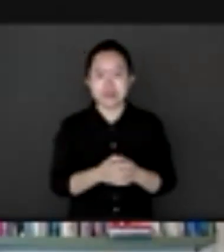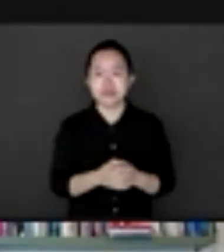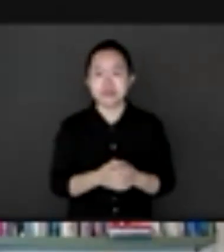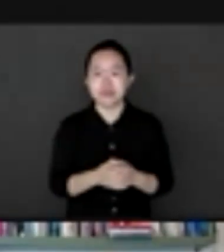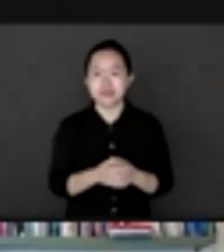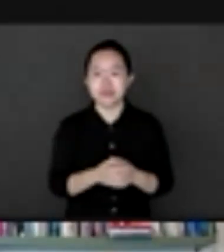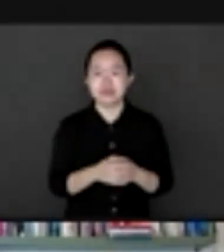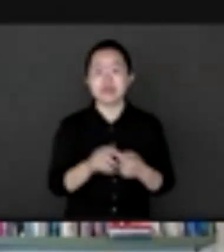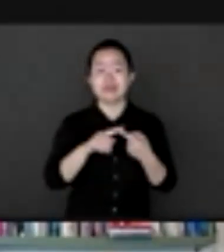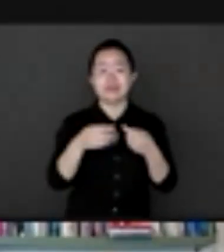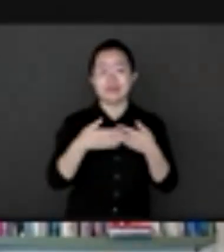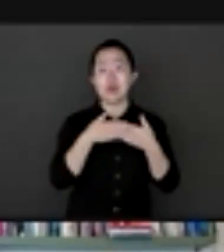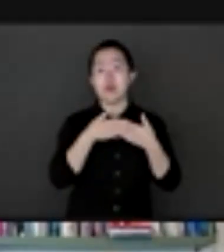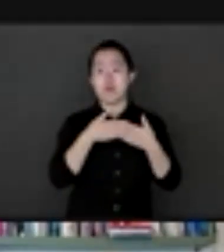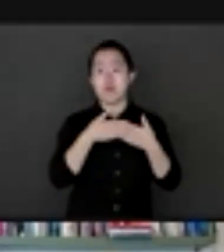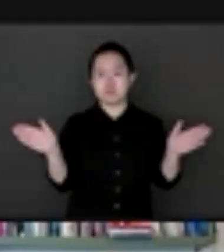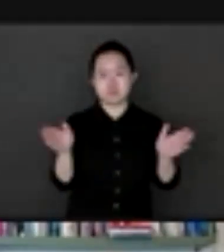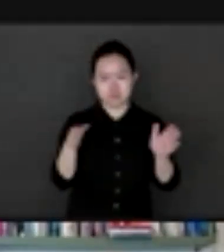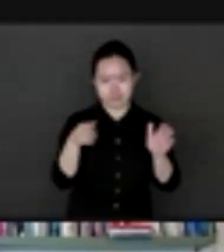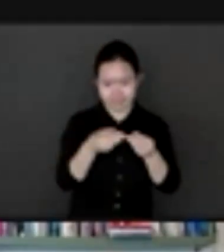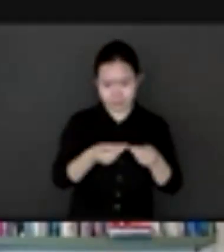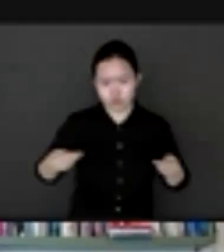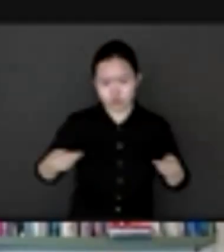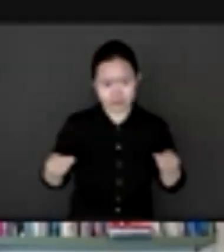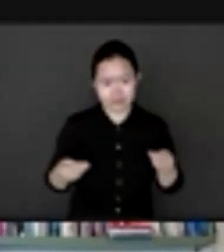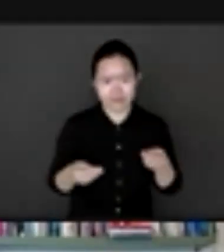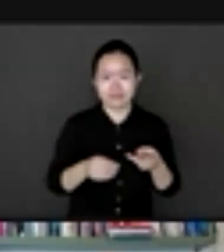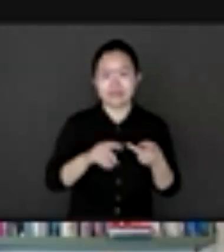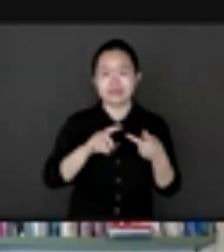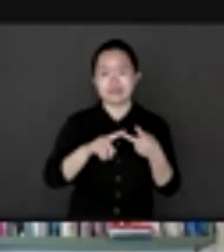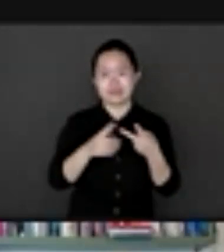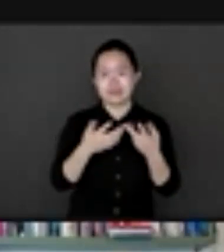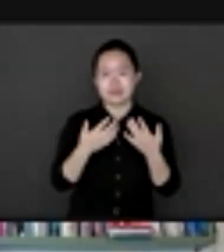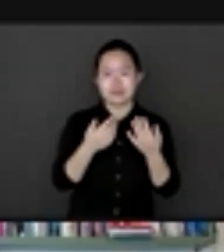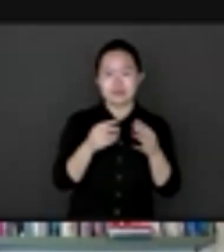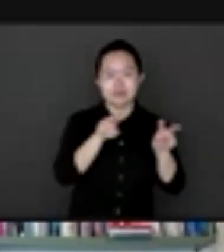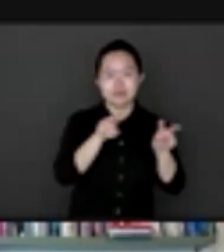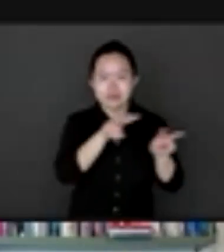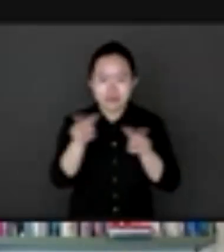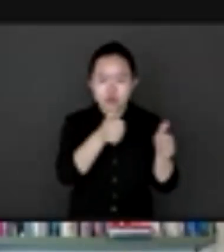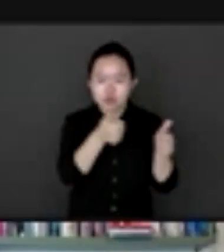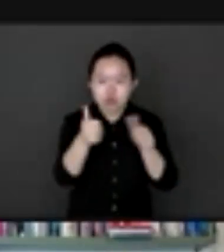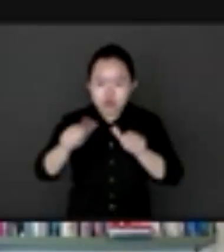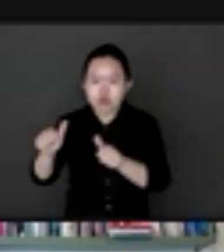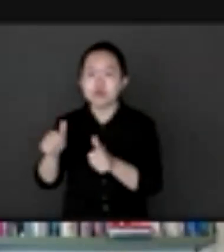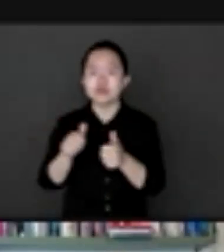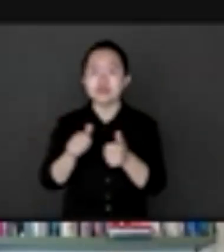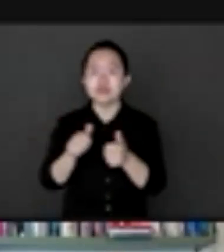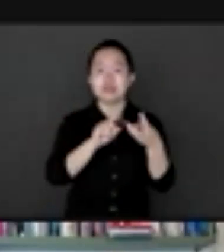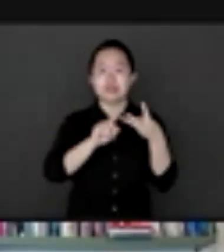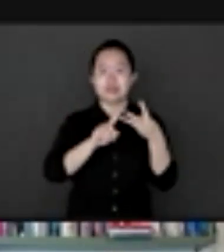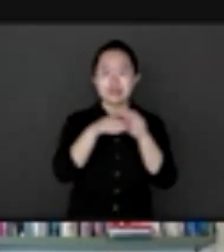ground up, trying to empower suppliers and public bodies to start their projects with accessible by default